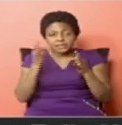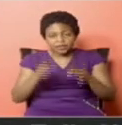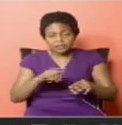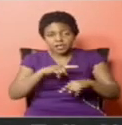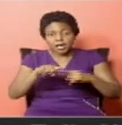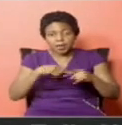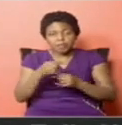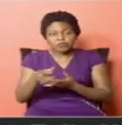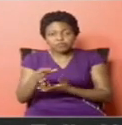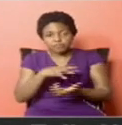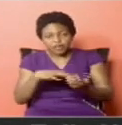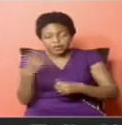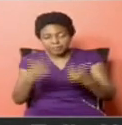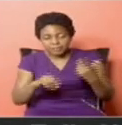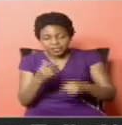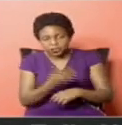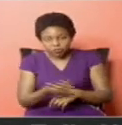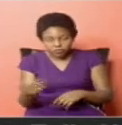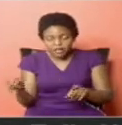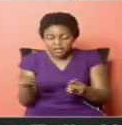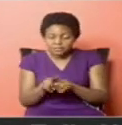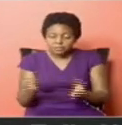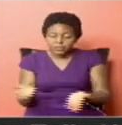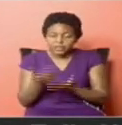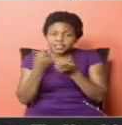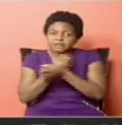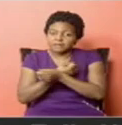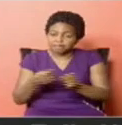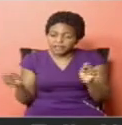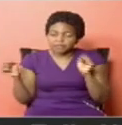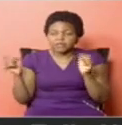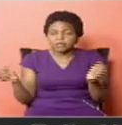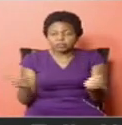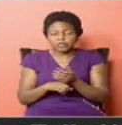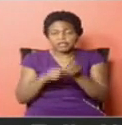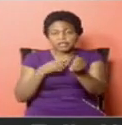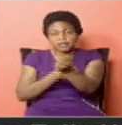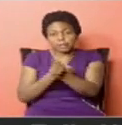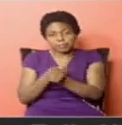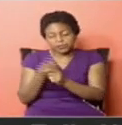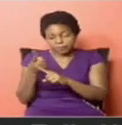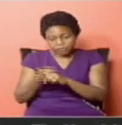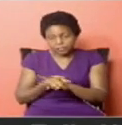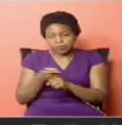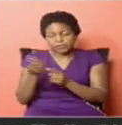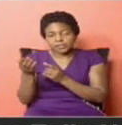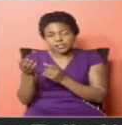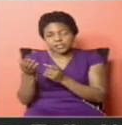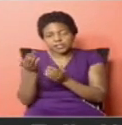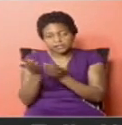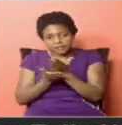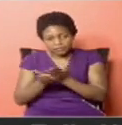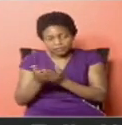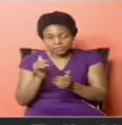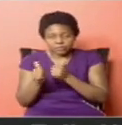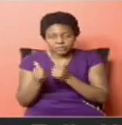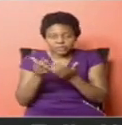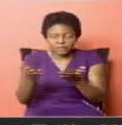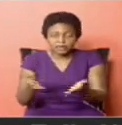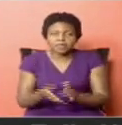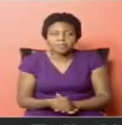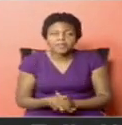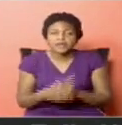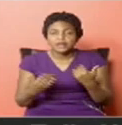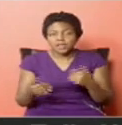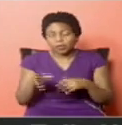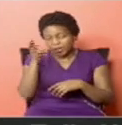violence against children, and encourage survivors to seek support from the existing services. We have